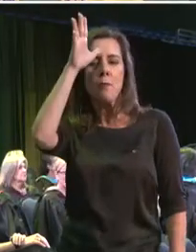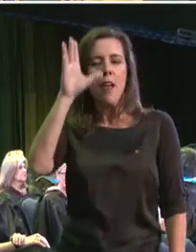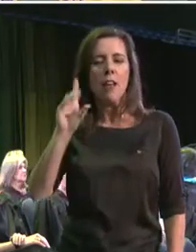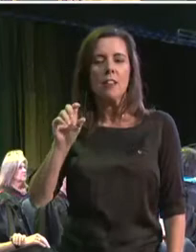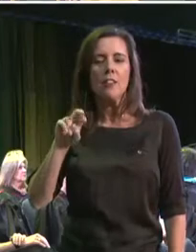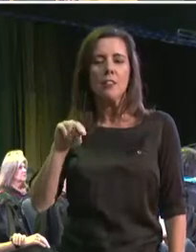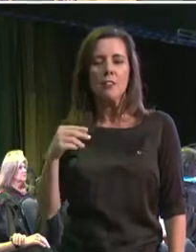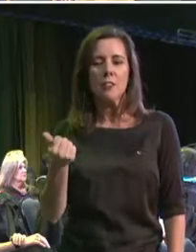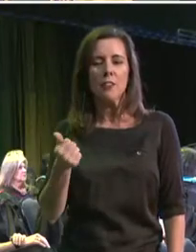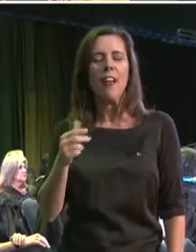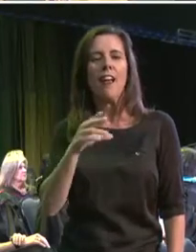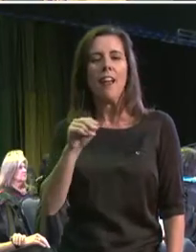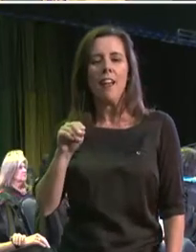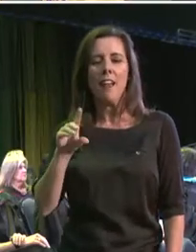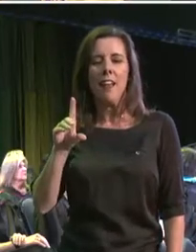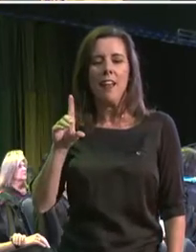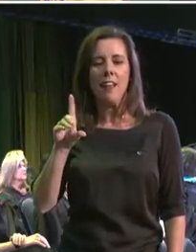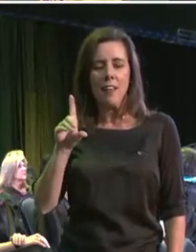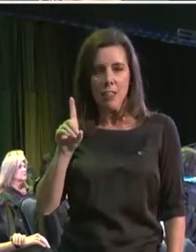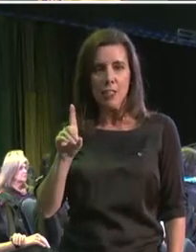Thai Tran,